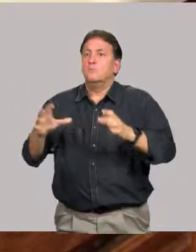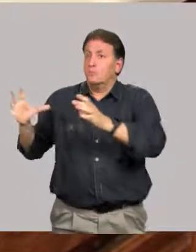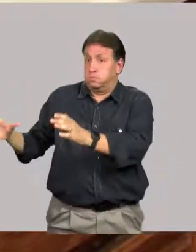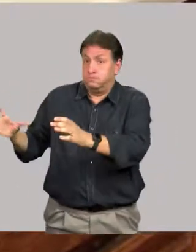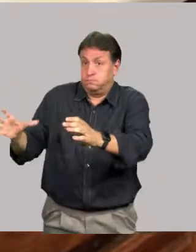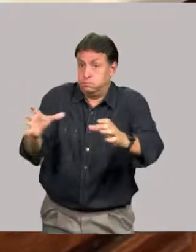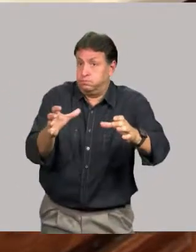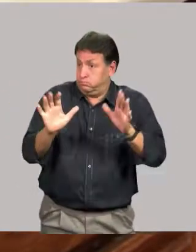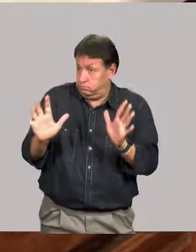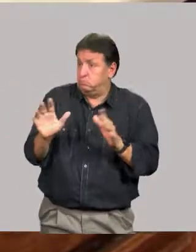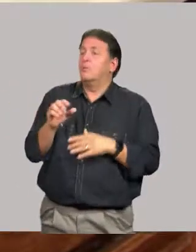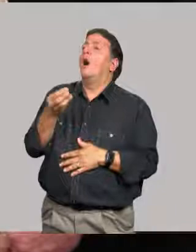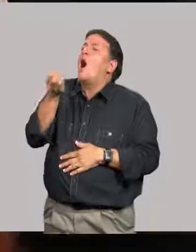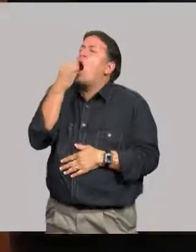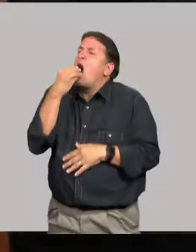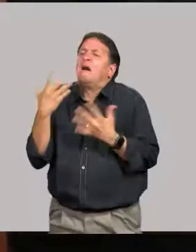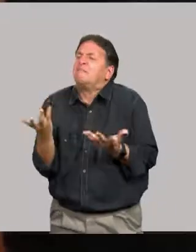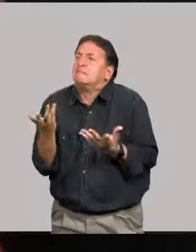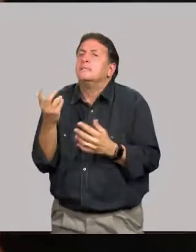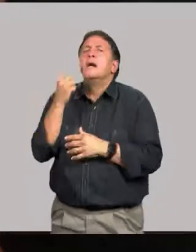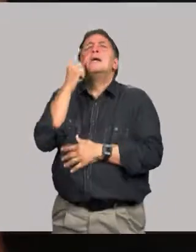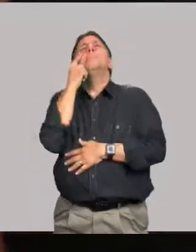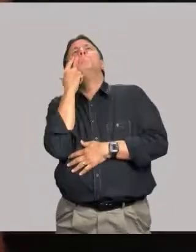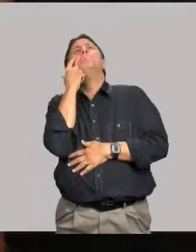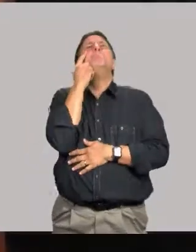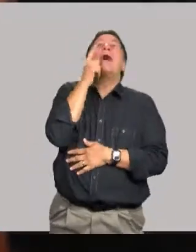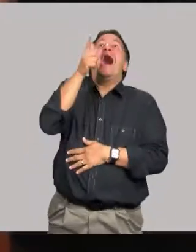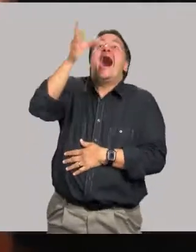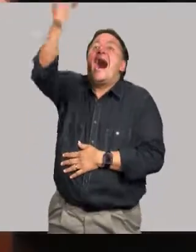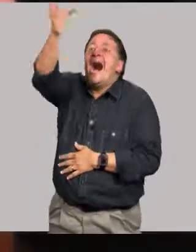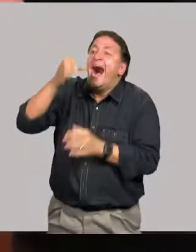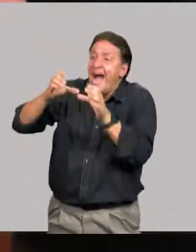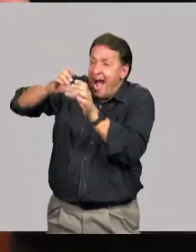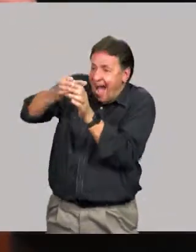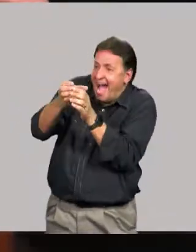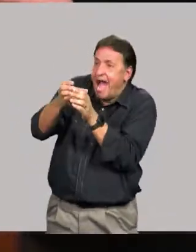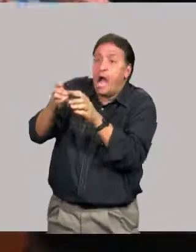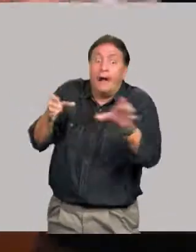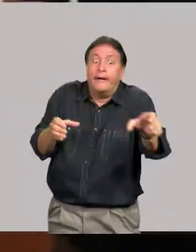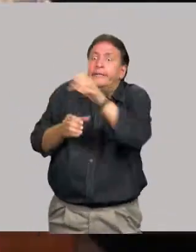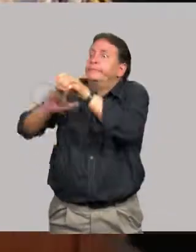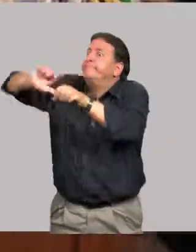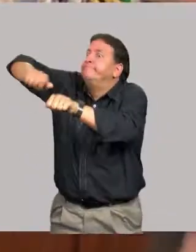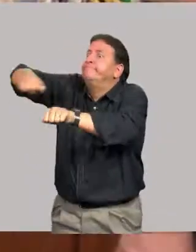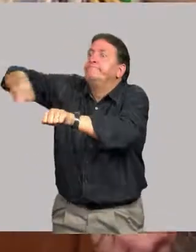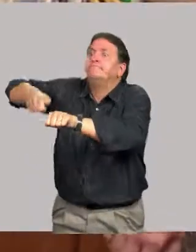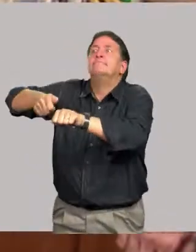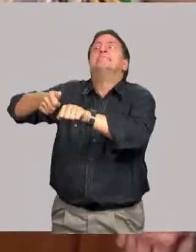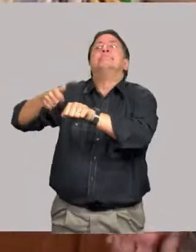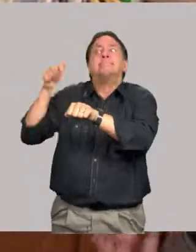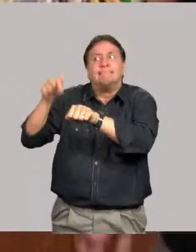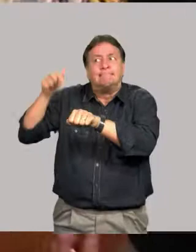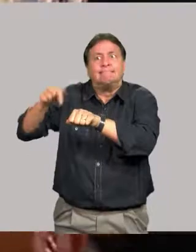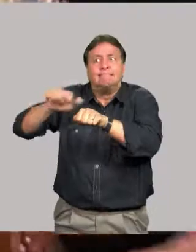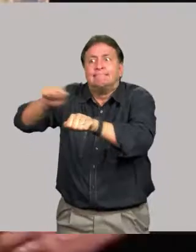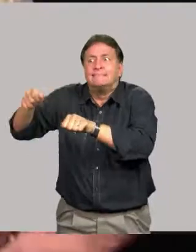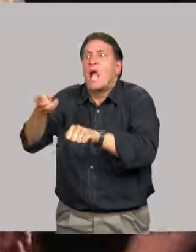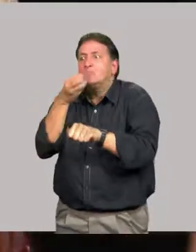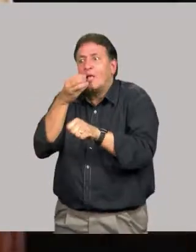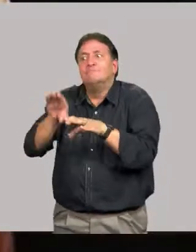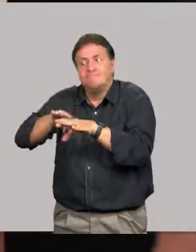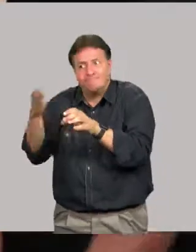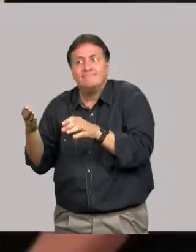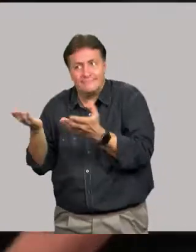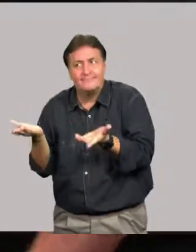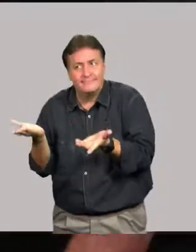until they're all on the counter right there. Also, we need to remember that they need to be sealed and unbreakable. Okay, now that we've got all the water, we need to